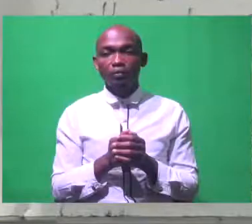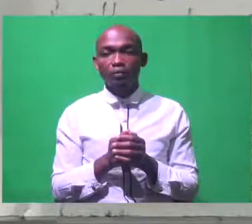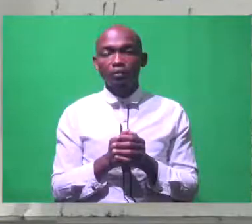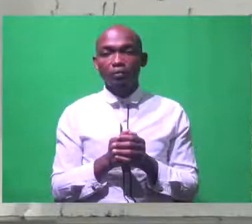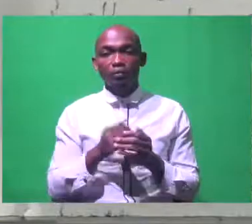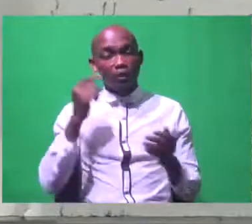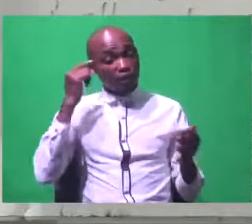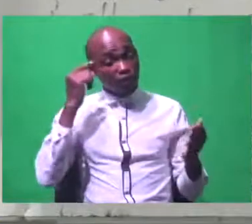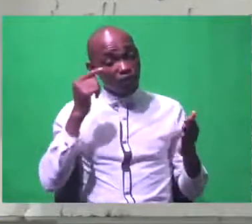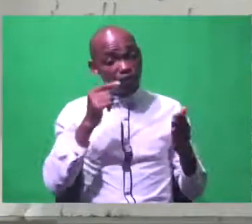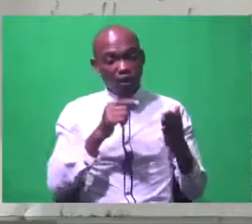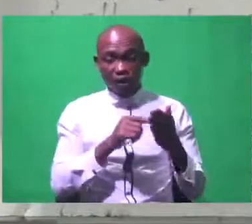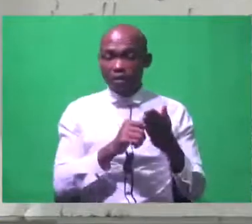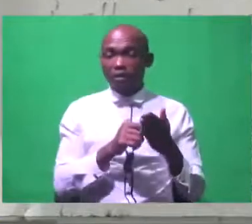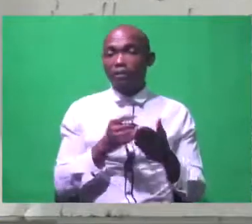Define